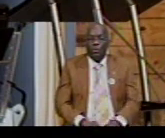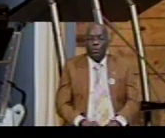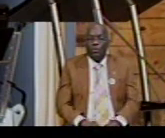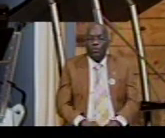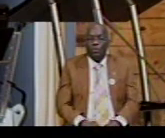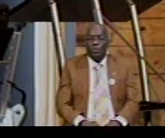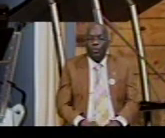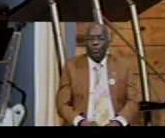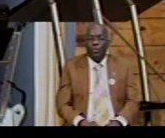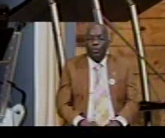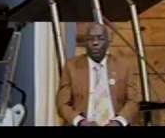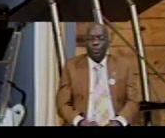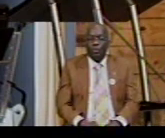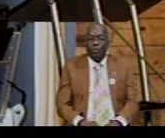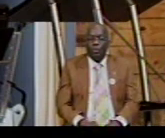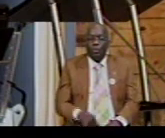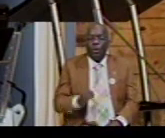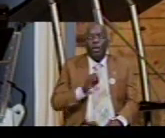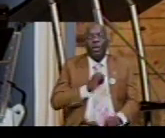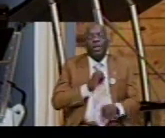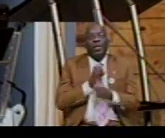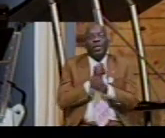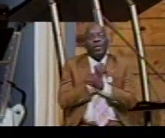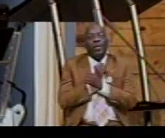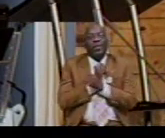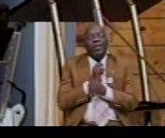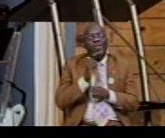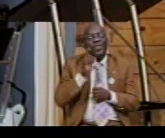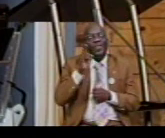I love you, Lord,